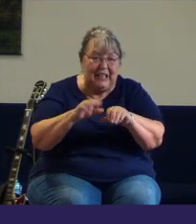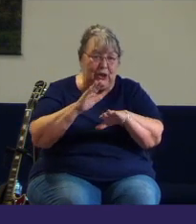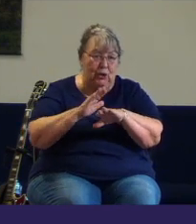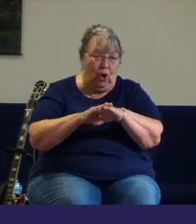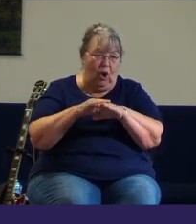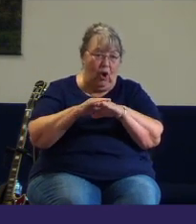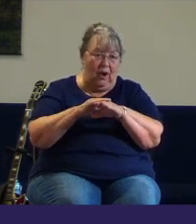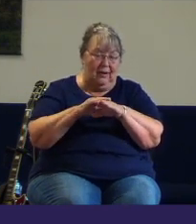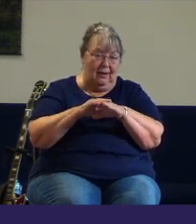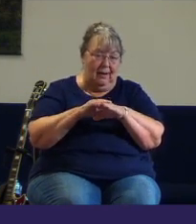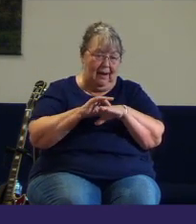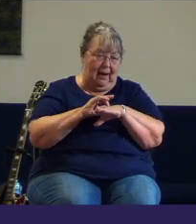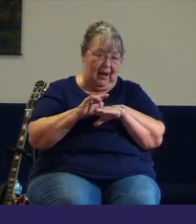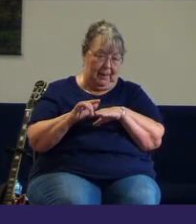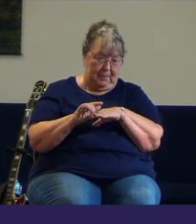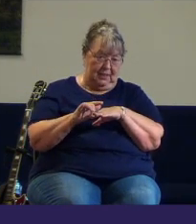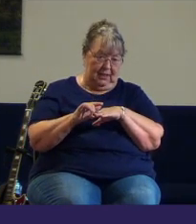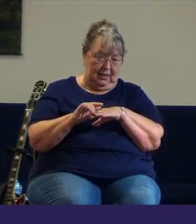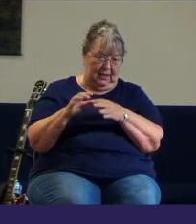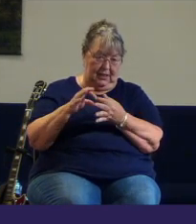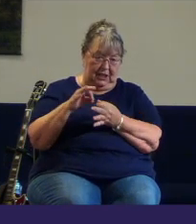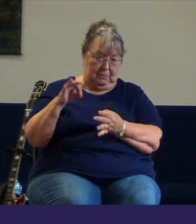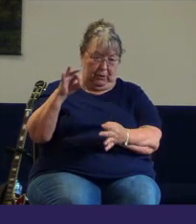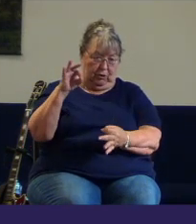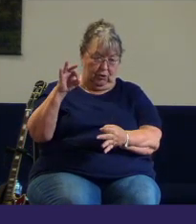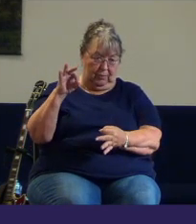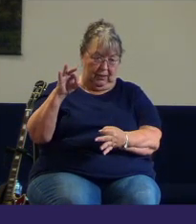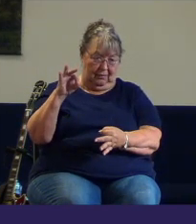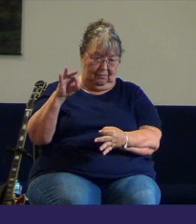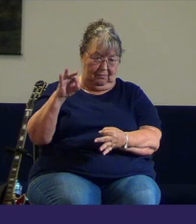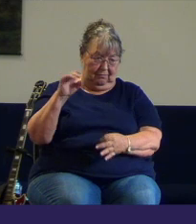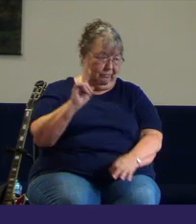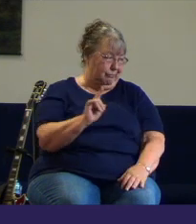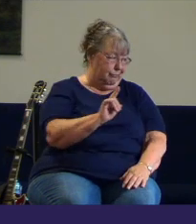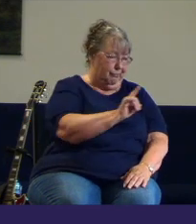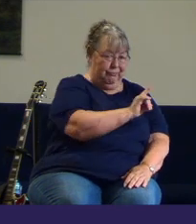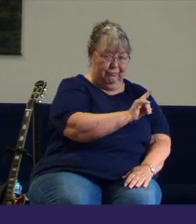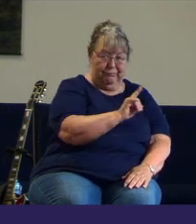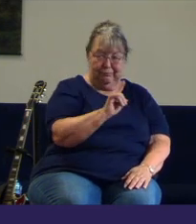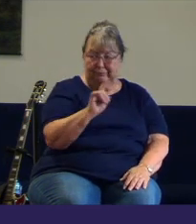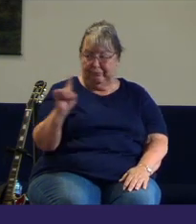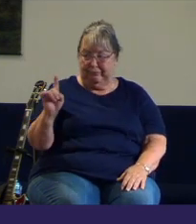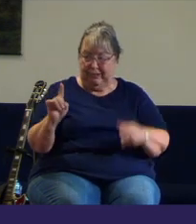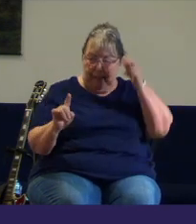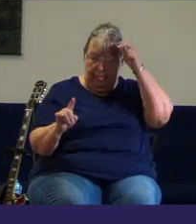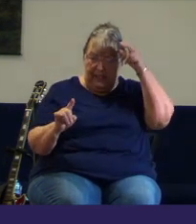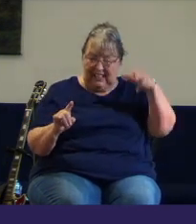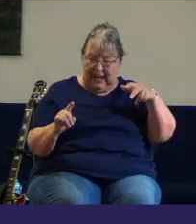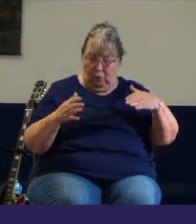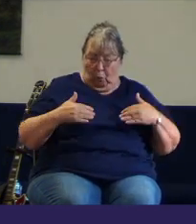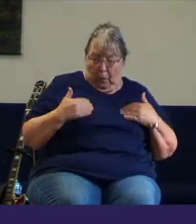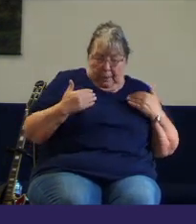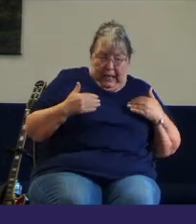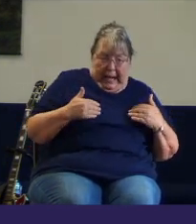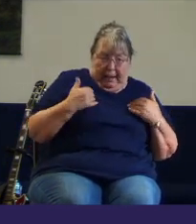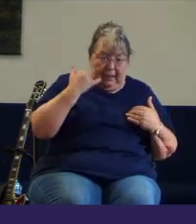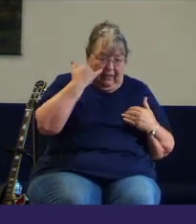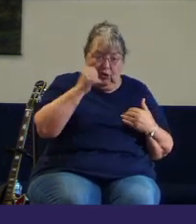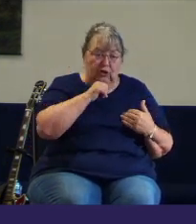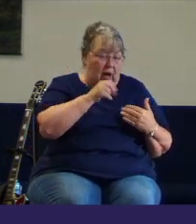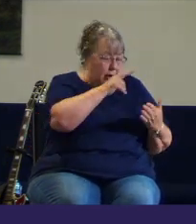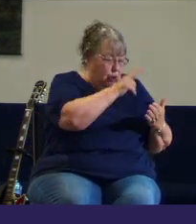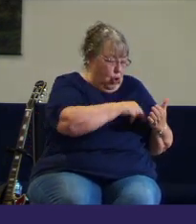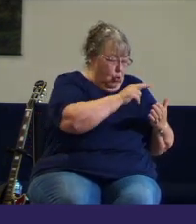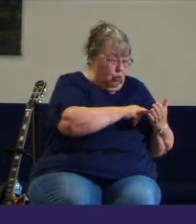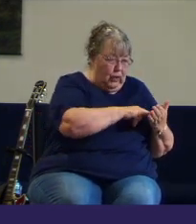the spiritual realm. You will be sidetracked. You will be overtaken. The devil will have a field day if you're running on